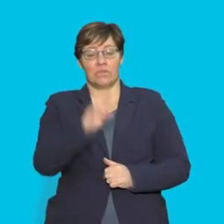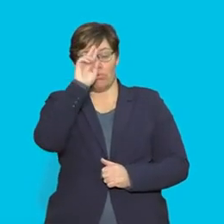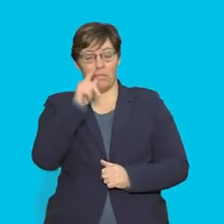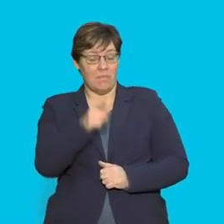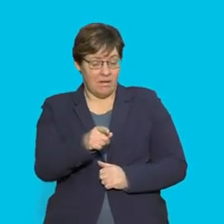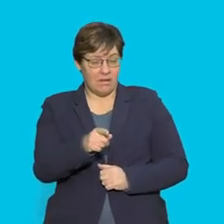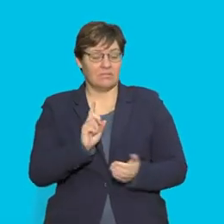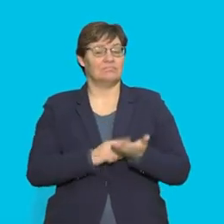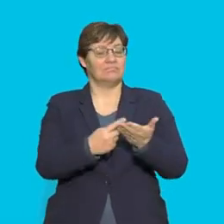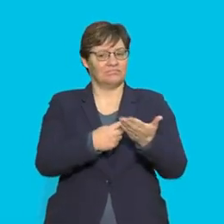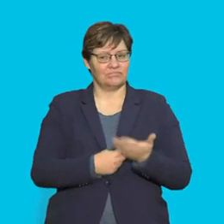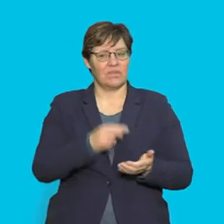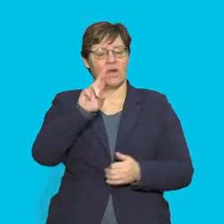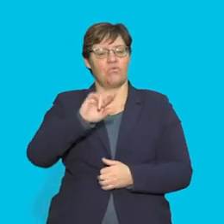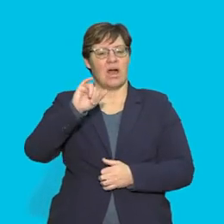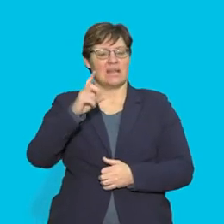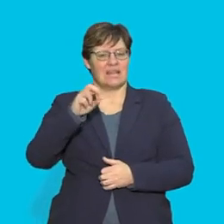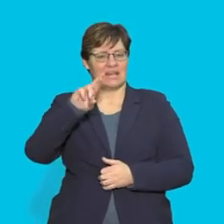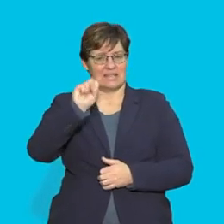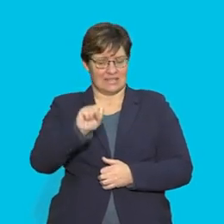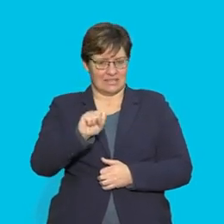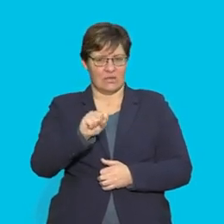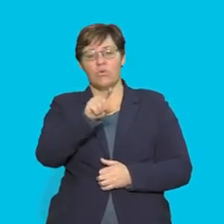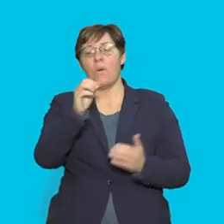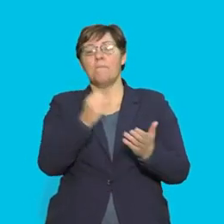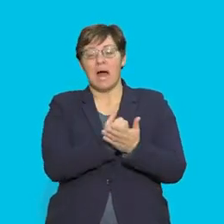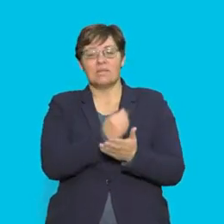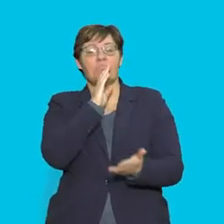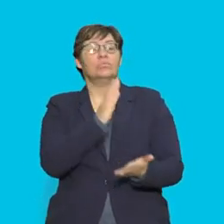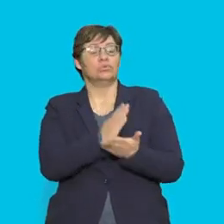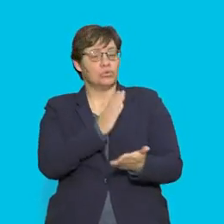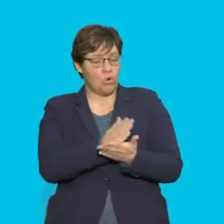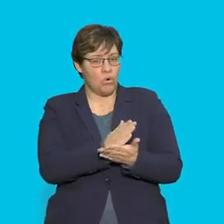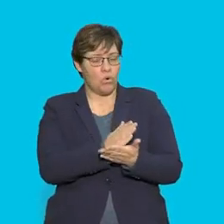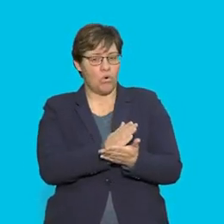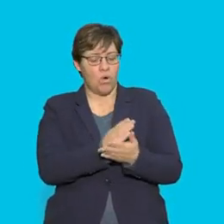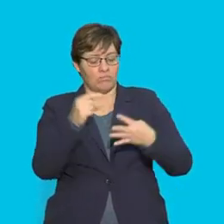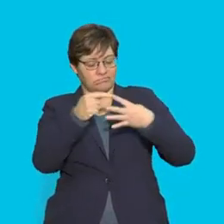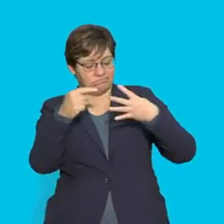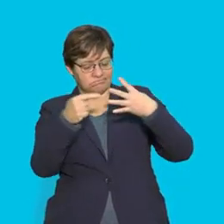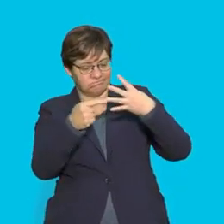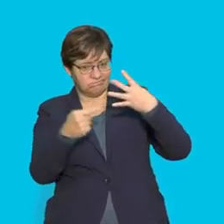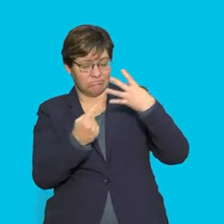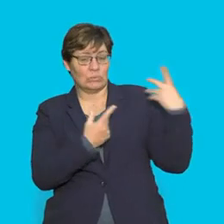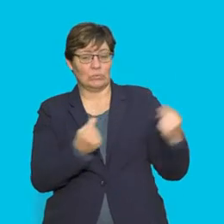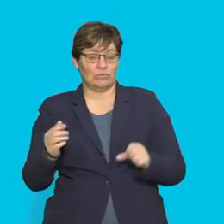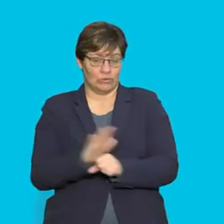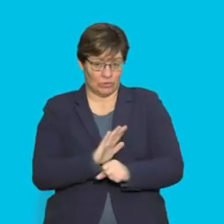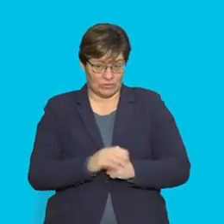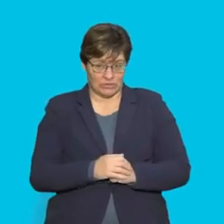So remember, when you talk about riders, there's a few things that you need to make sure that you go through properly.